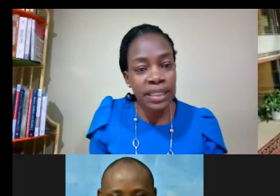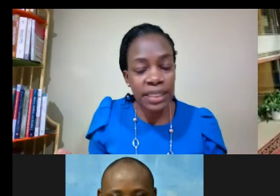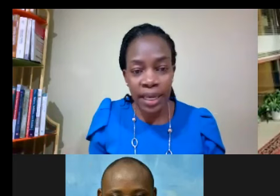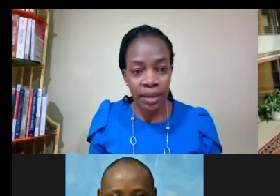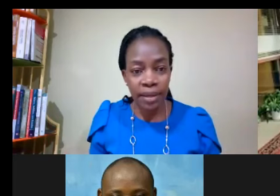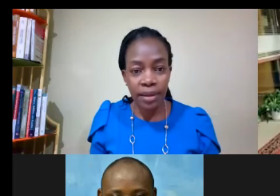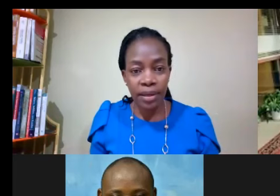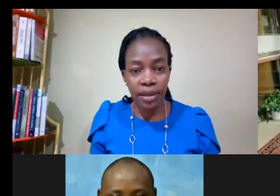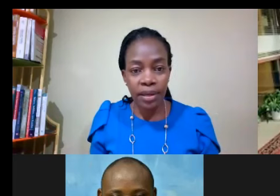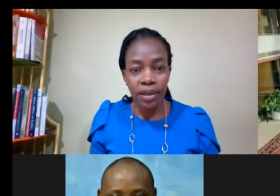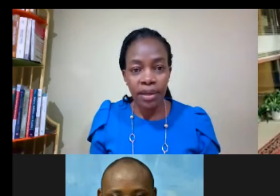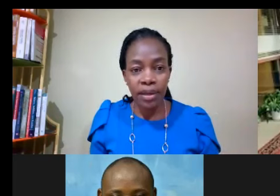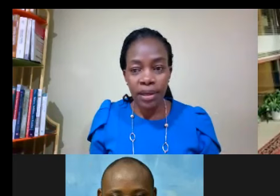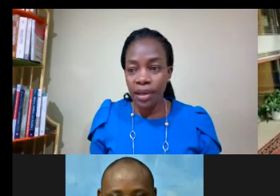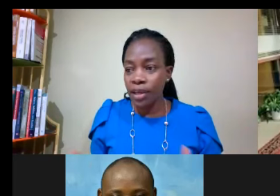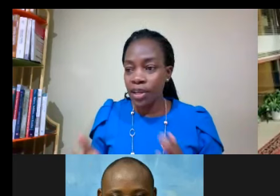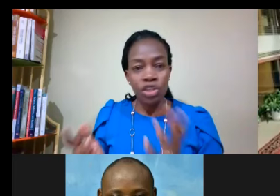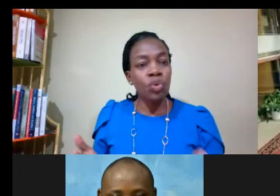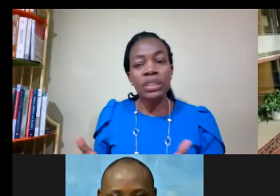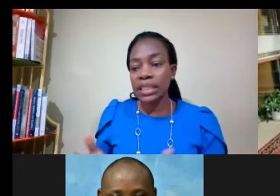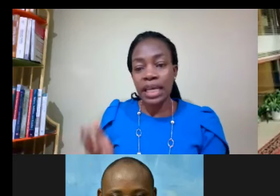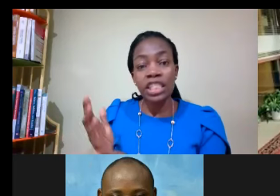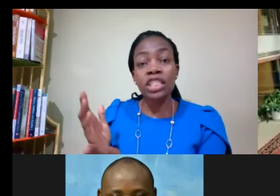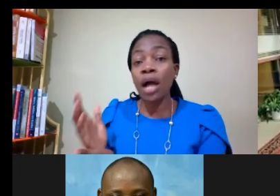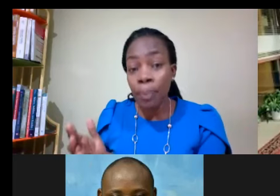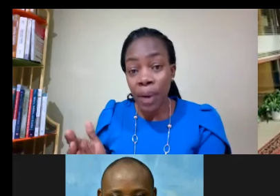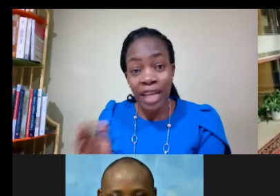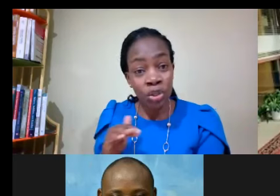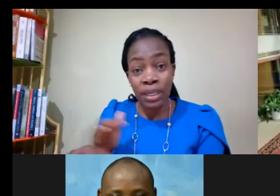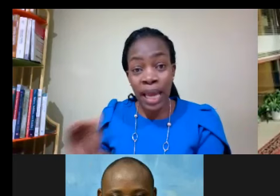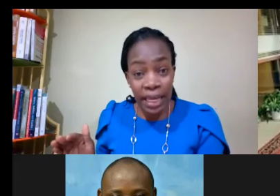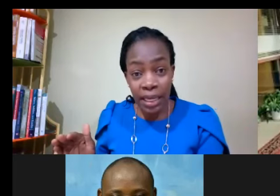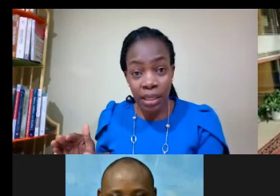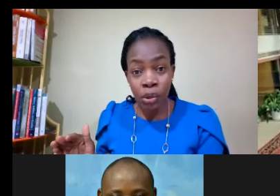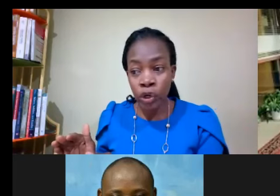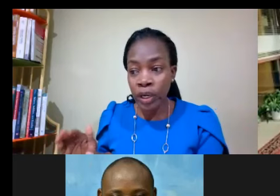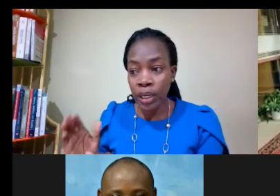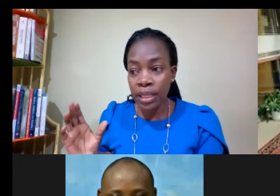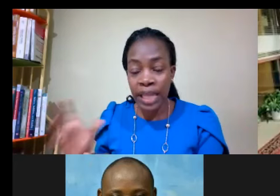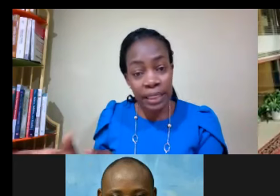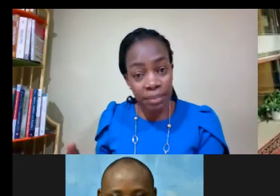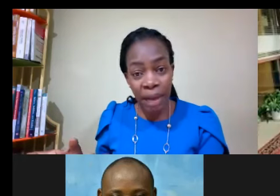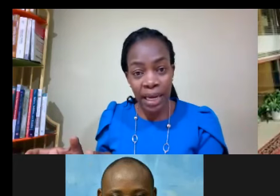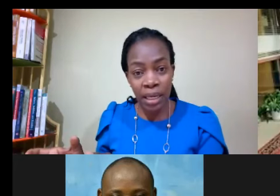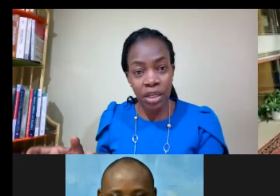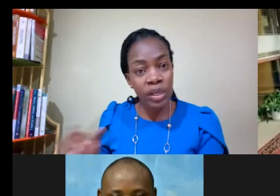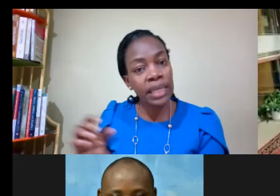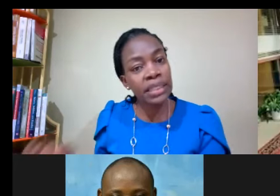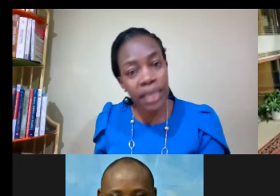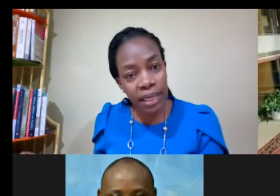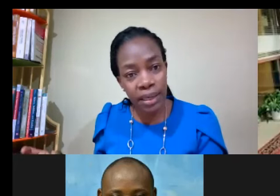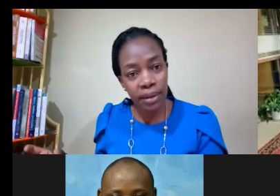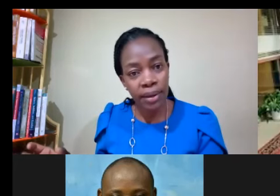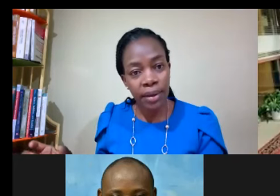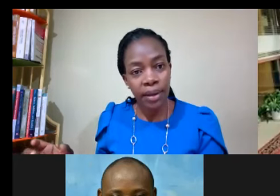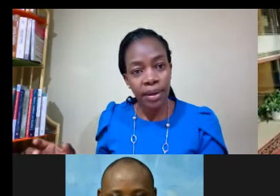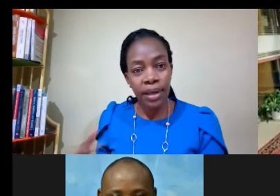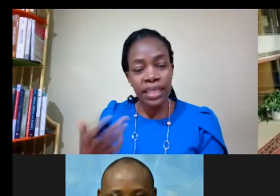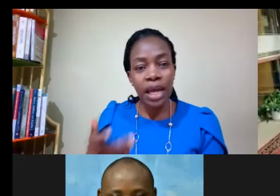want to say? Do you want to say, stop, I don't like it, or that's mine, you can't take